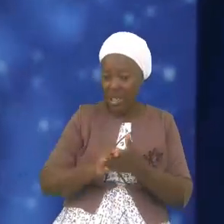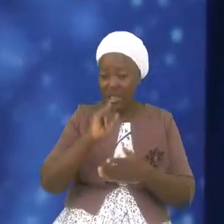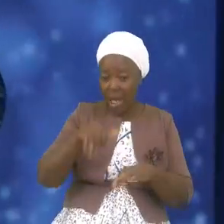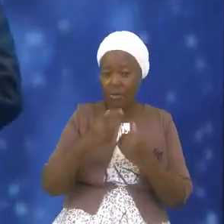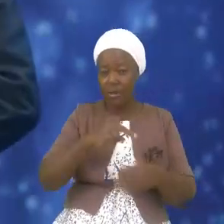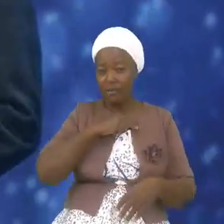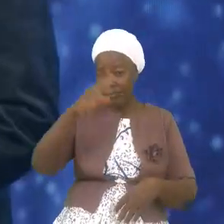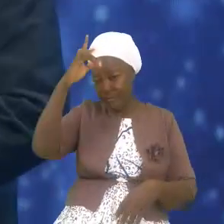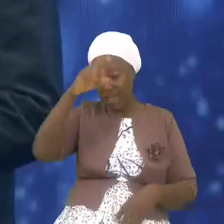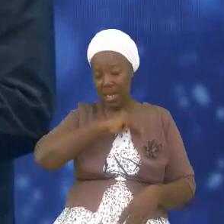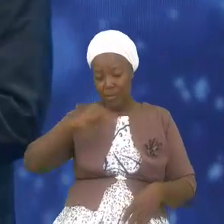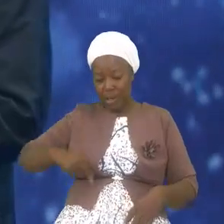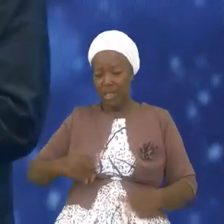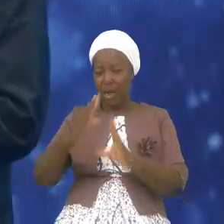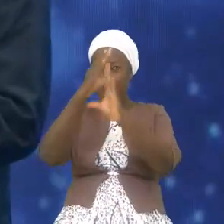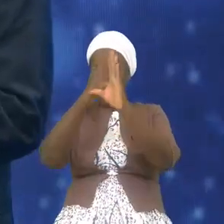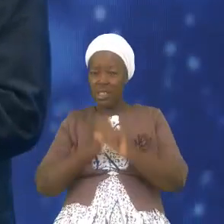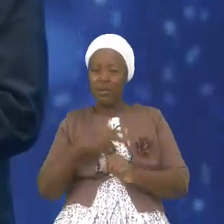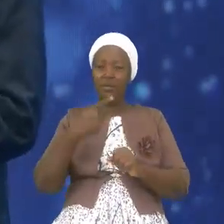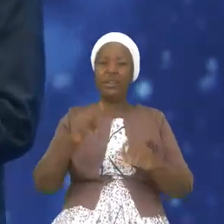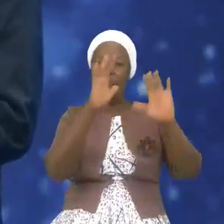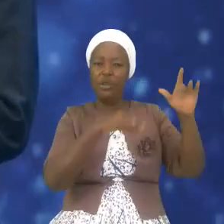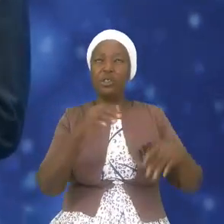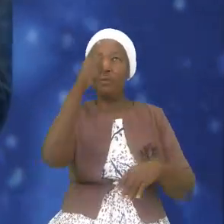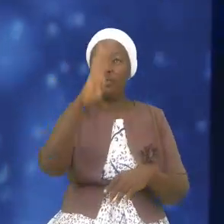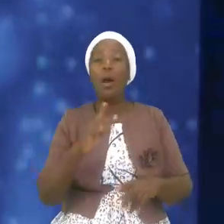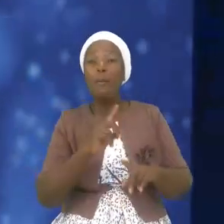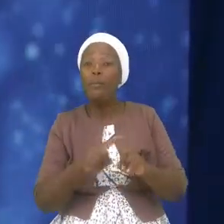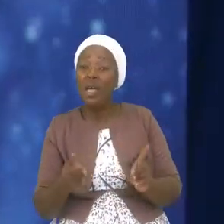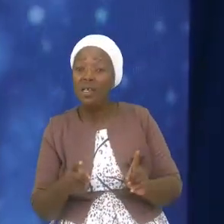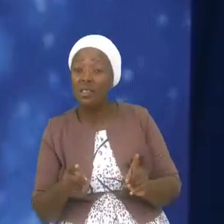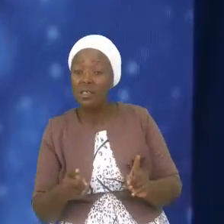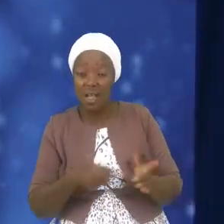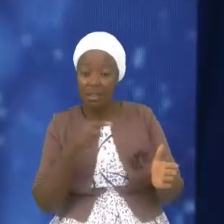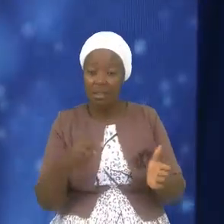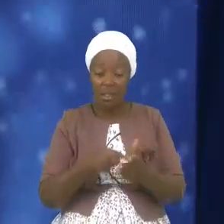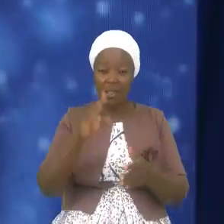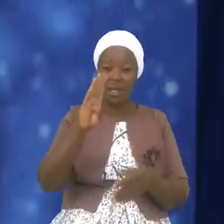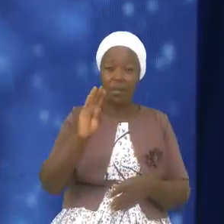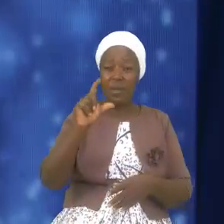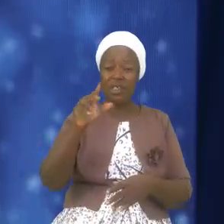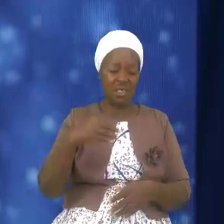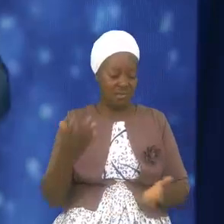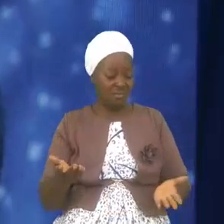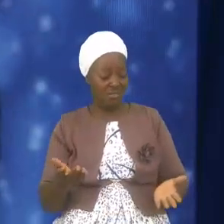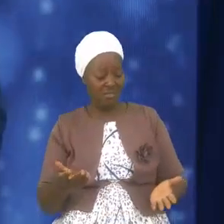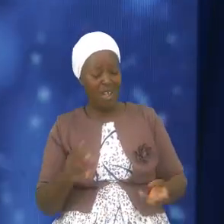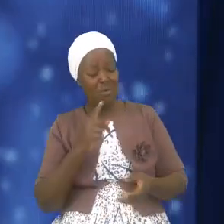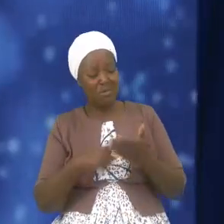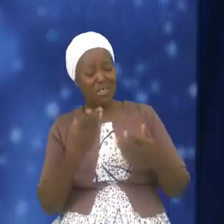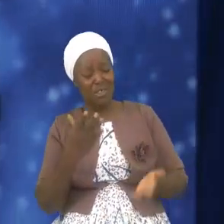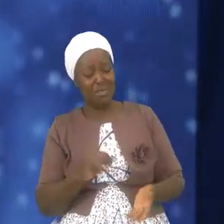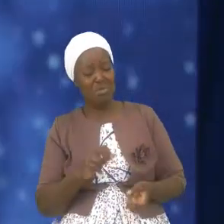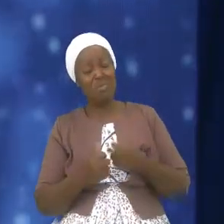But he was still acting like, okay, Daniel, that's good. Bring a chain and hang on his